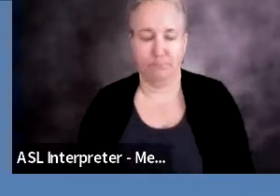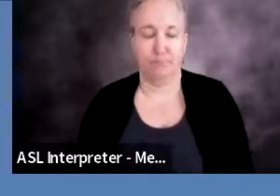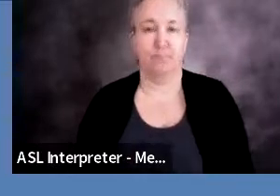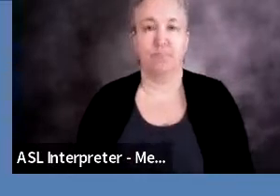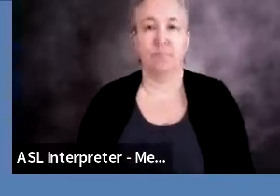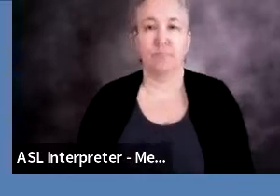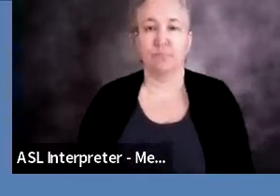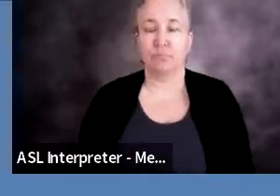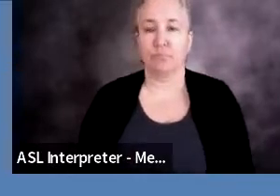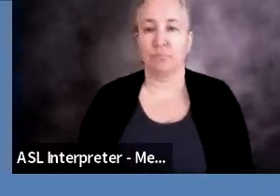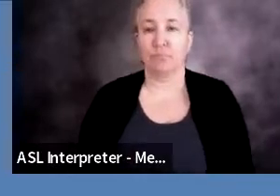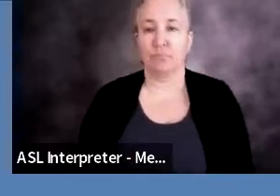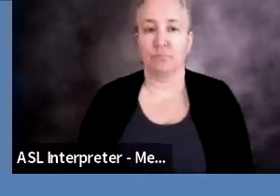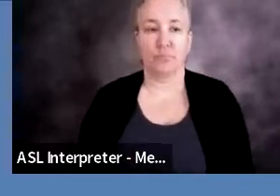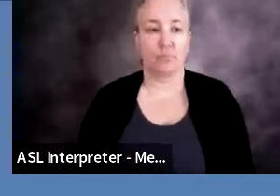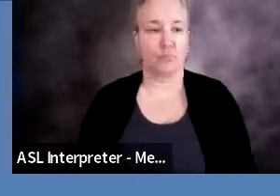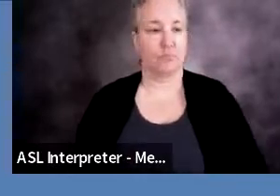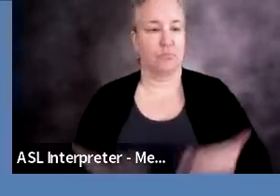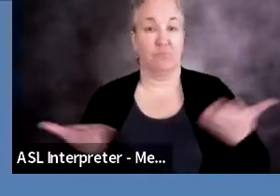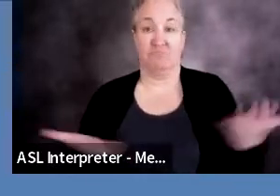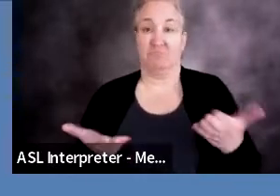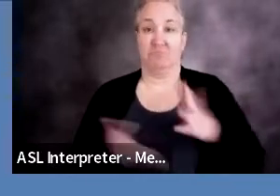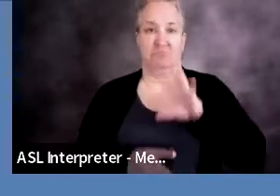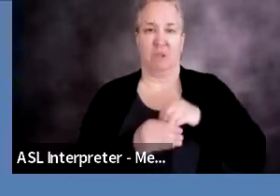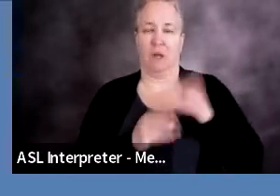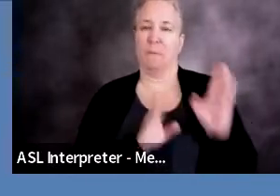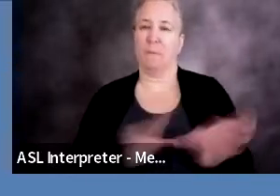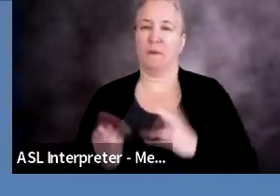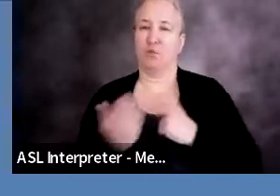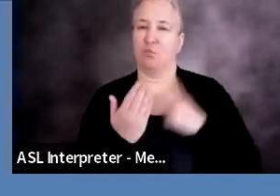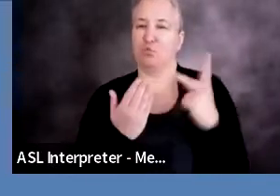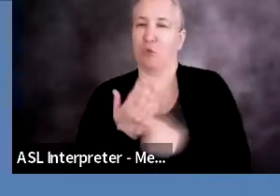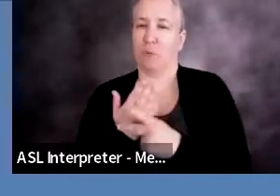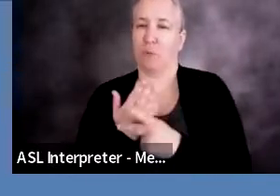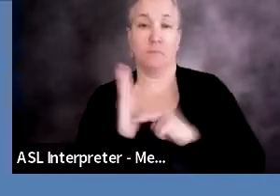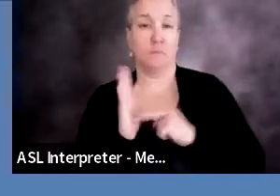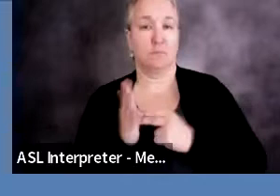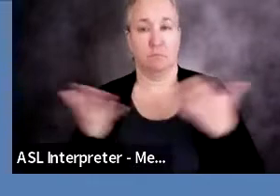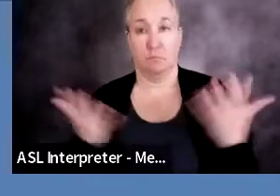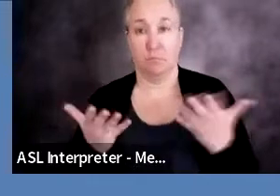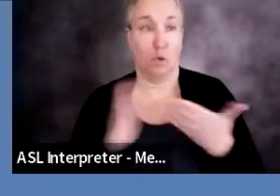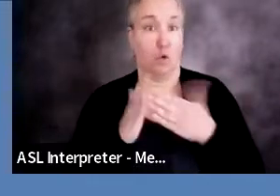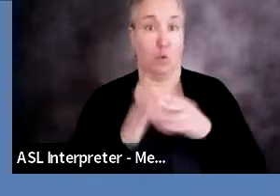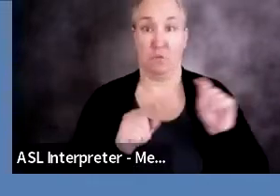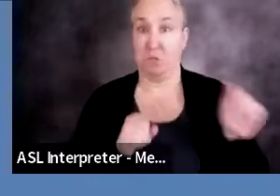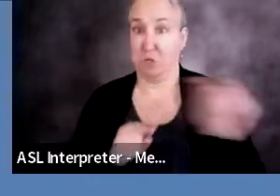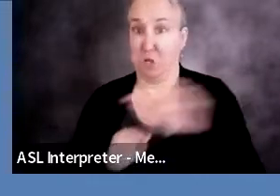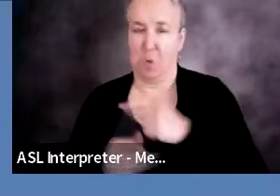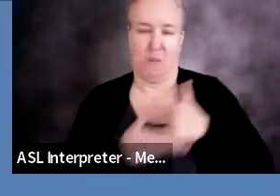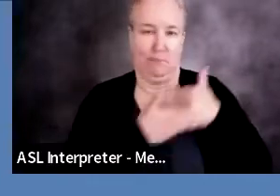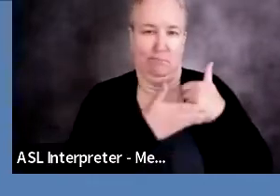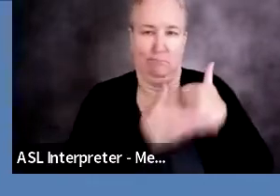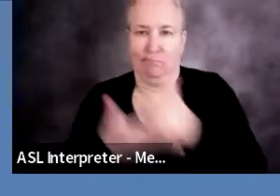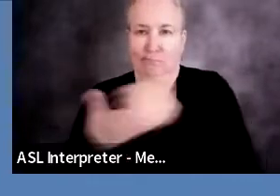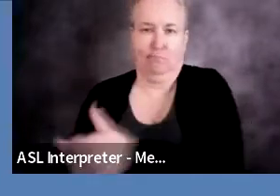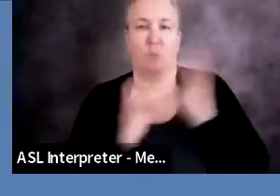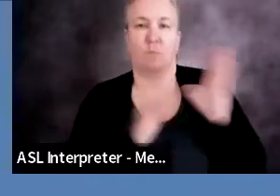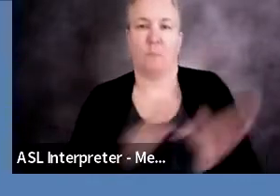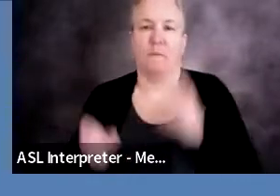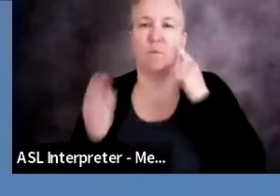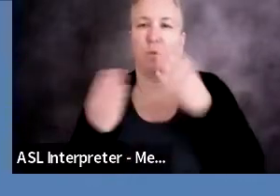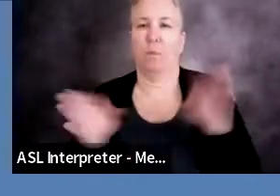We are part of the Preparedness Program, and we help communities prepare for public health